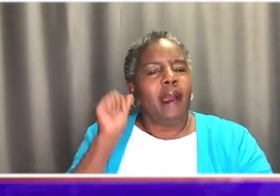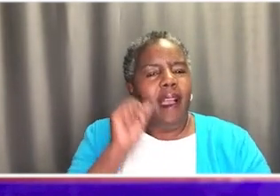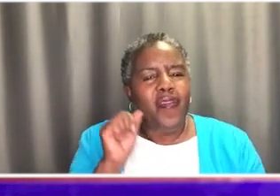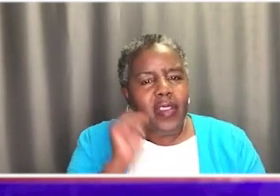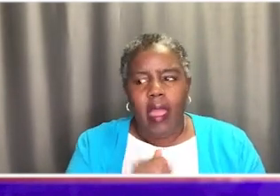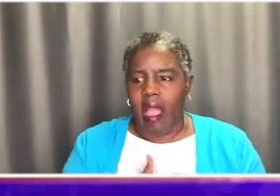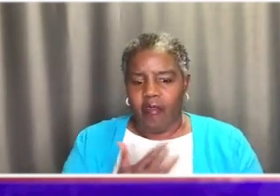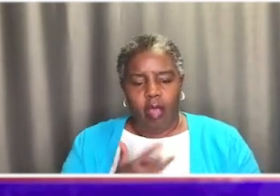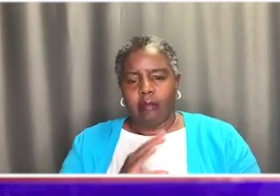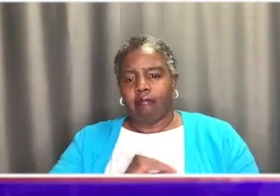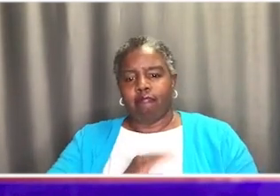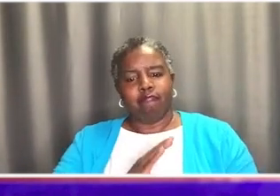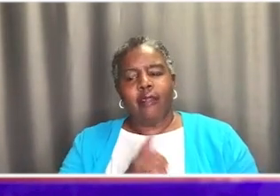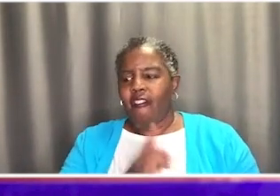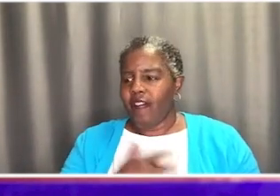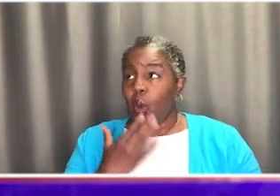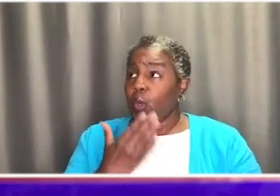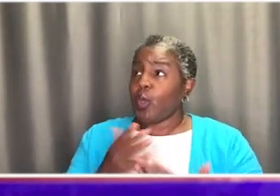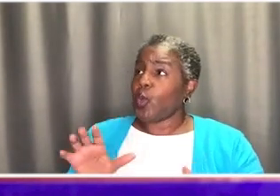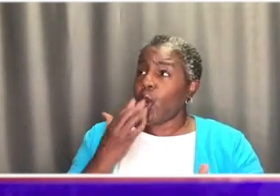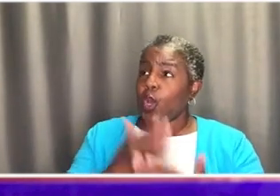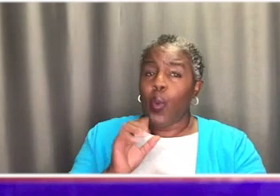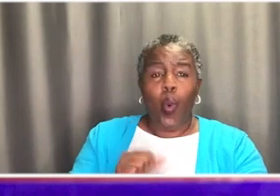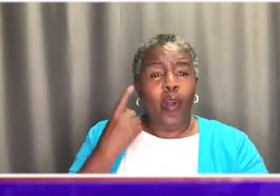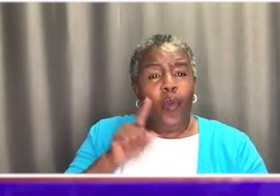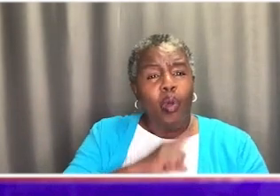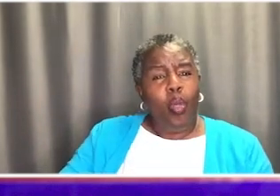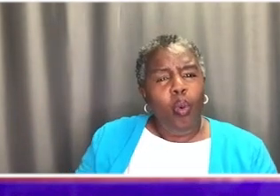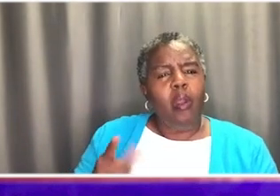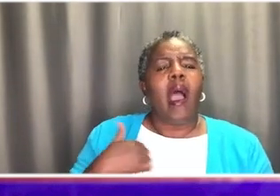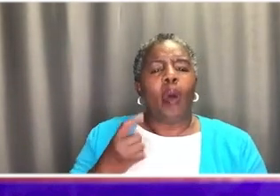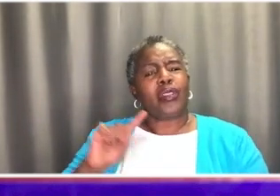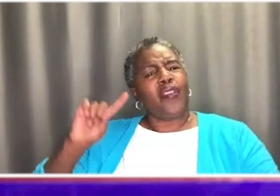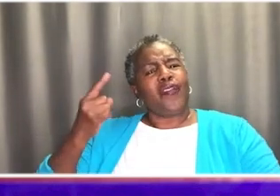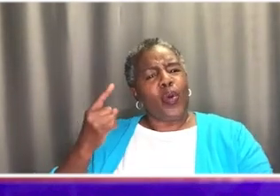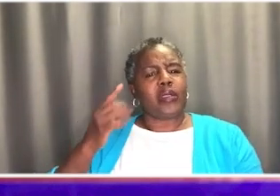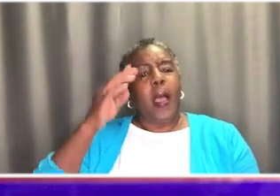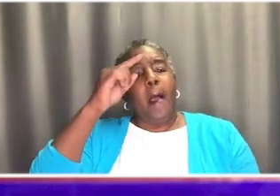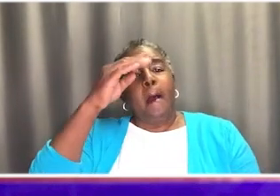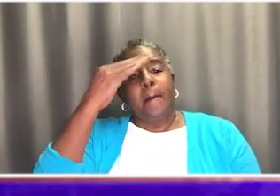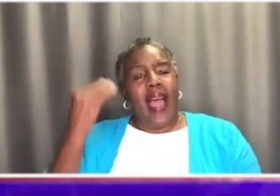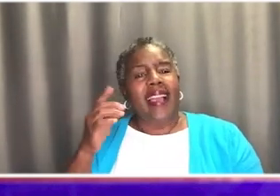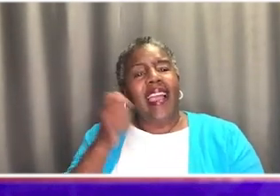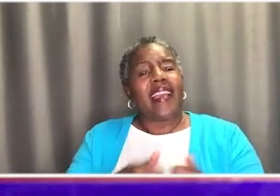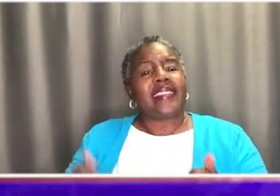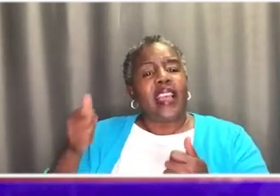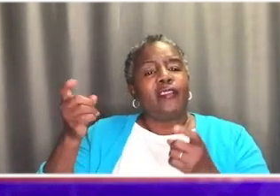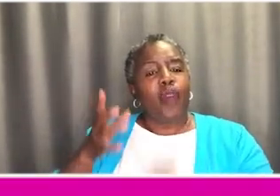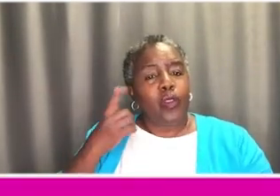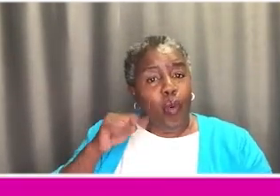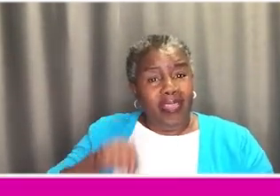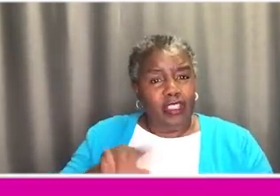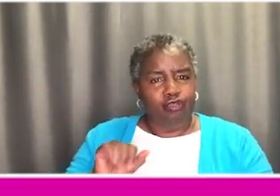I felt that I was doing the work of the Lord. I was the first Black executive director of